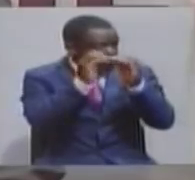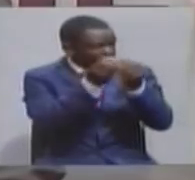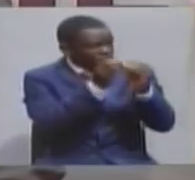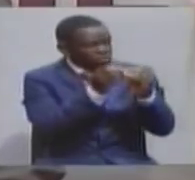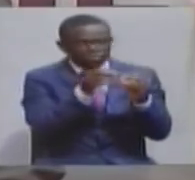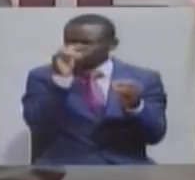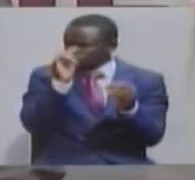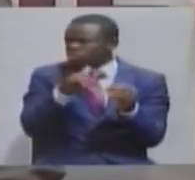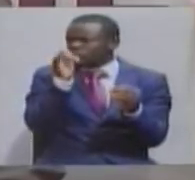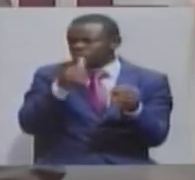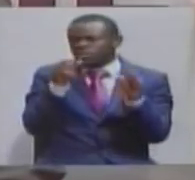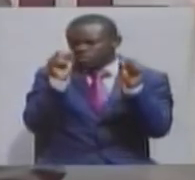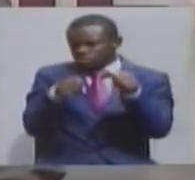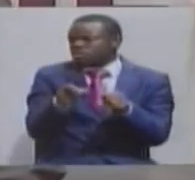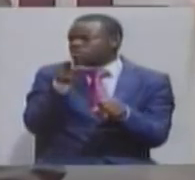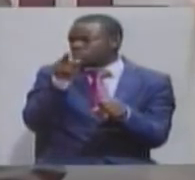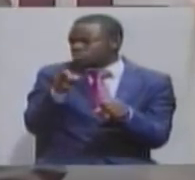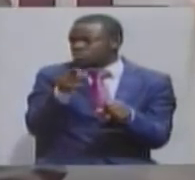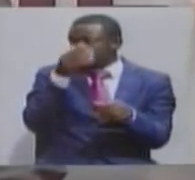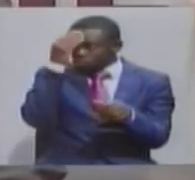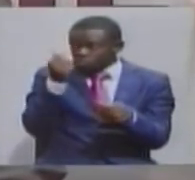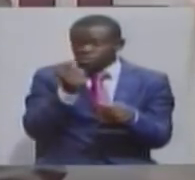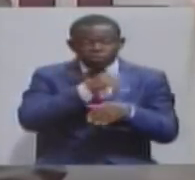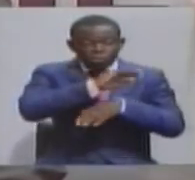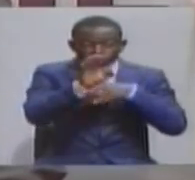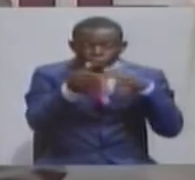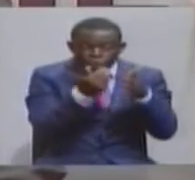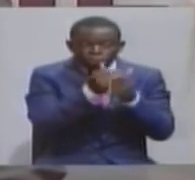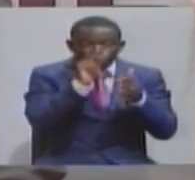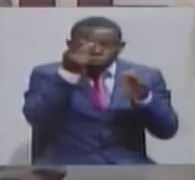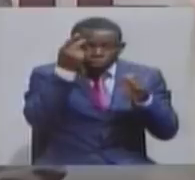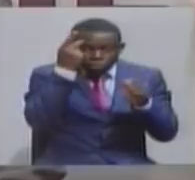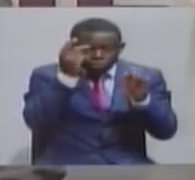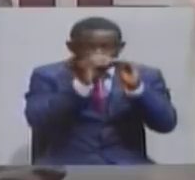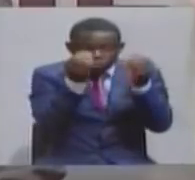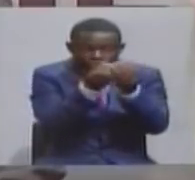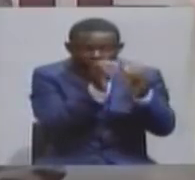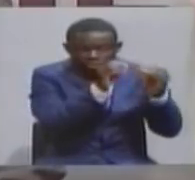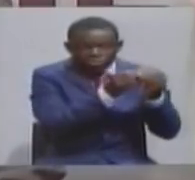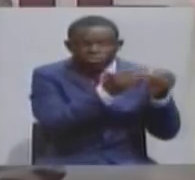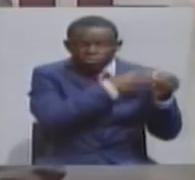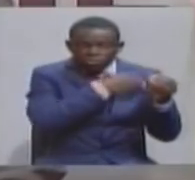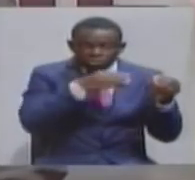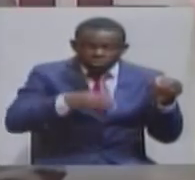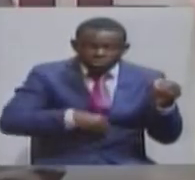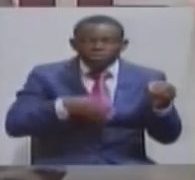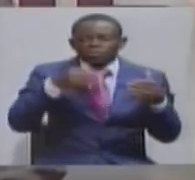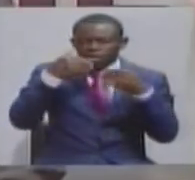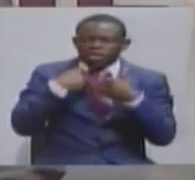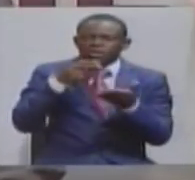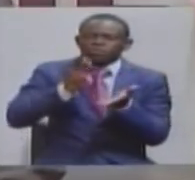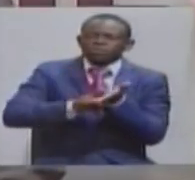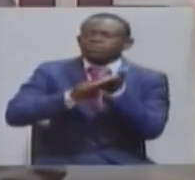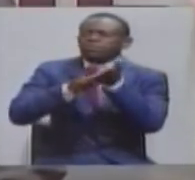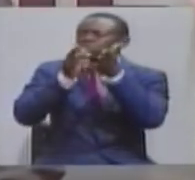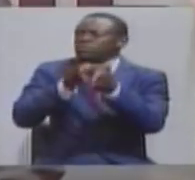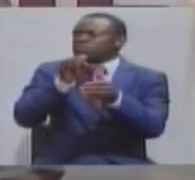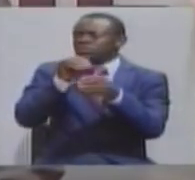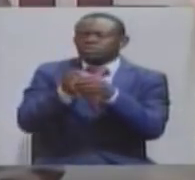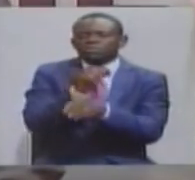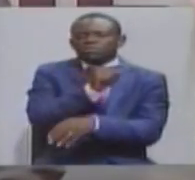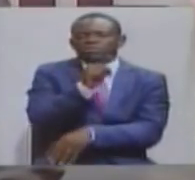political players in the country. Because to demean the credibility of a body to which all political parties belong